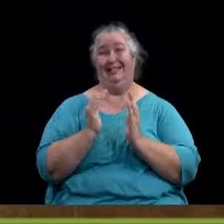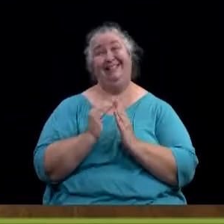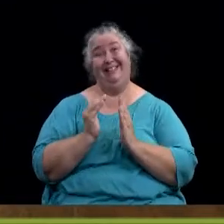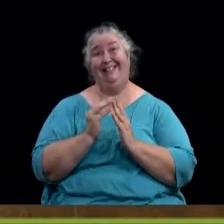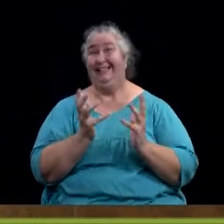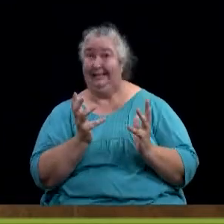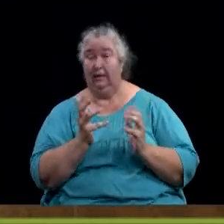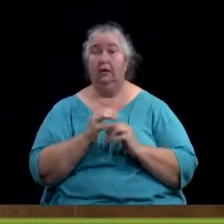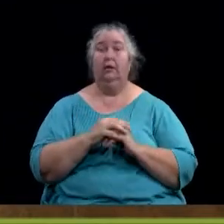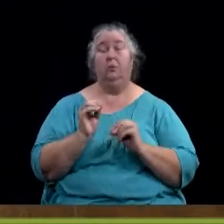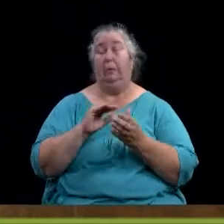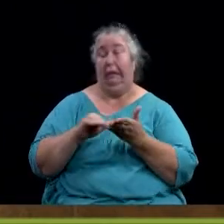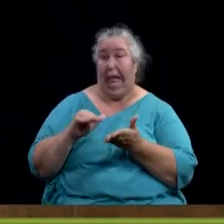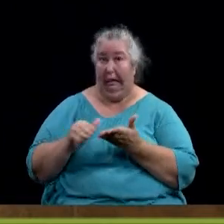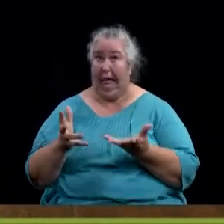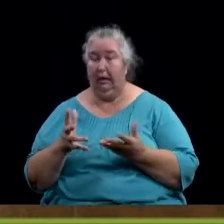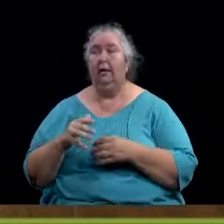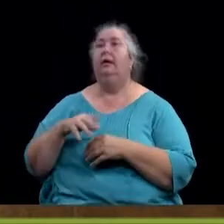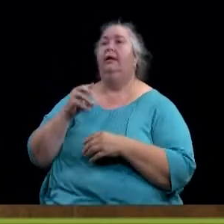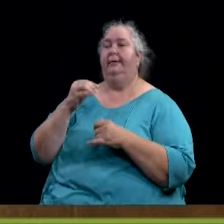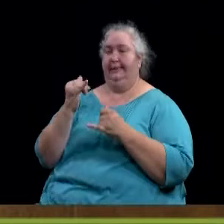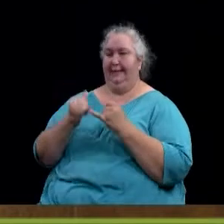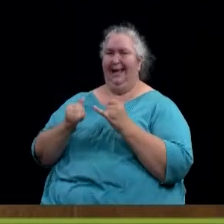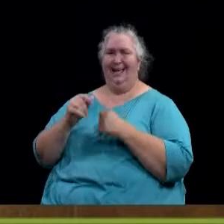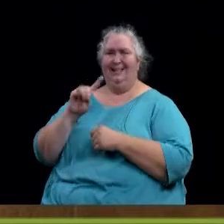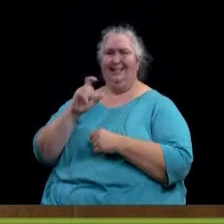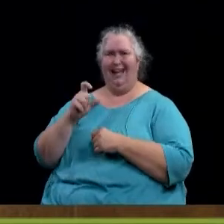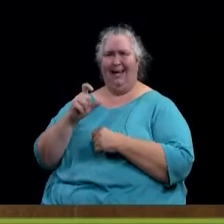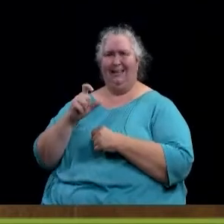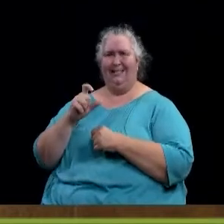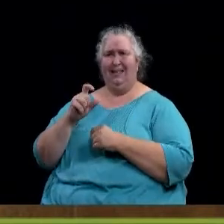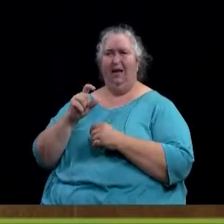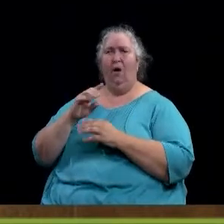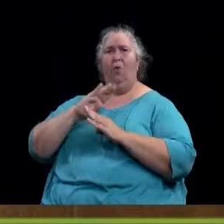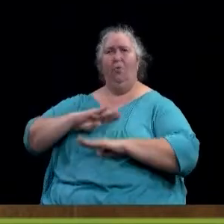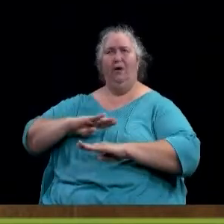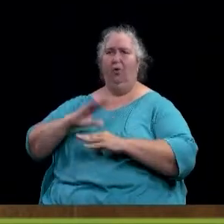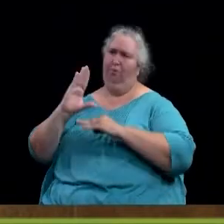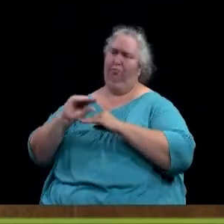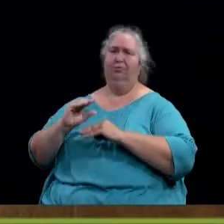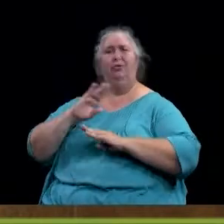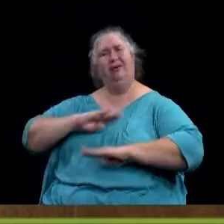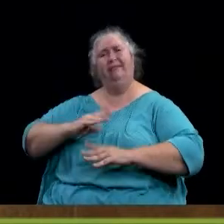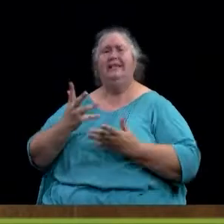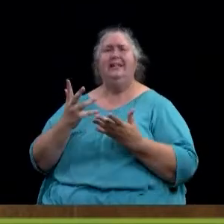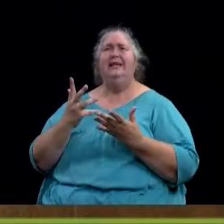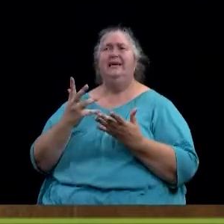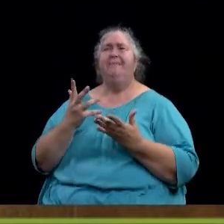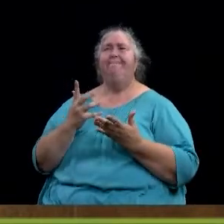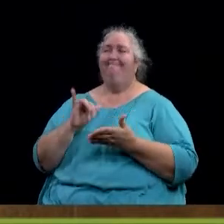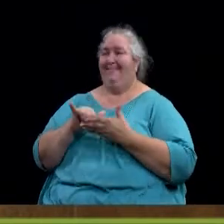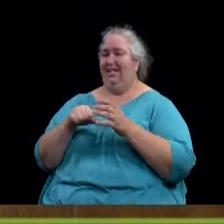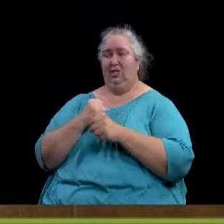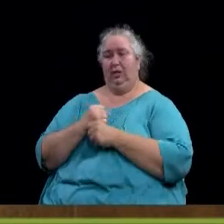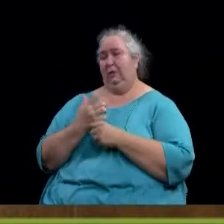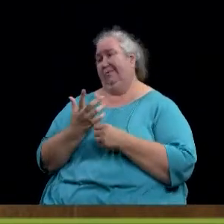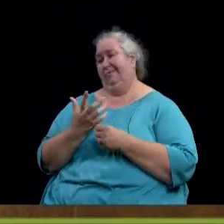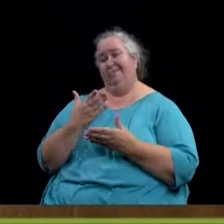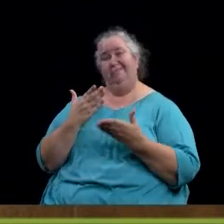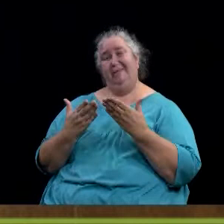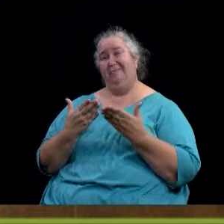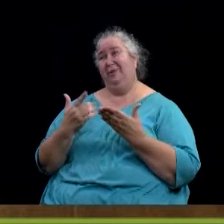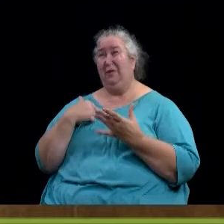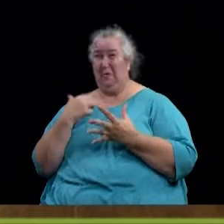tax relief, and this year we couldn't do what maybe some of us were wanting to do, but I think in